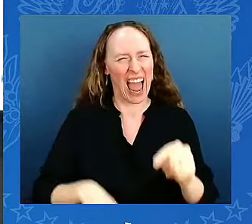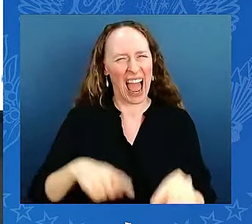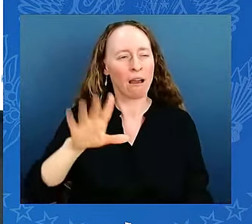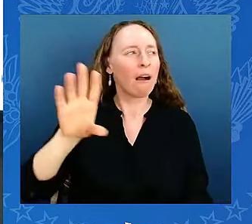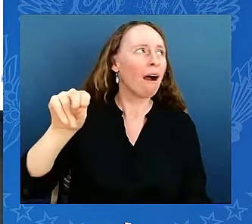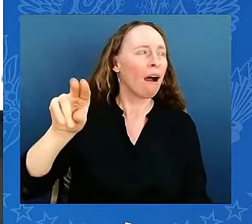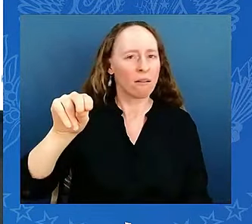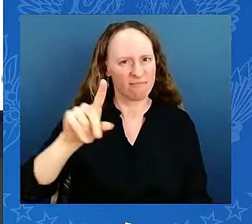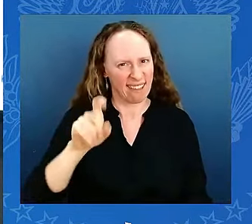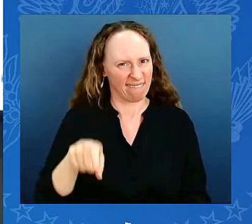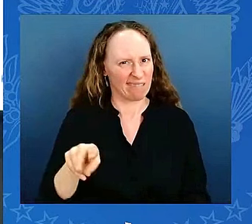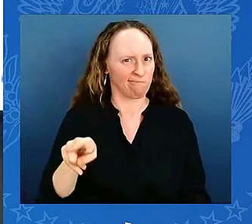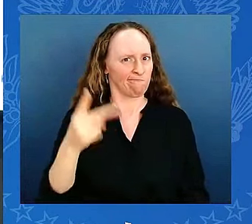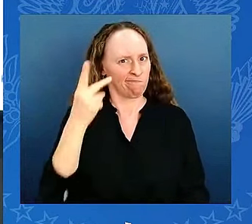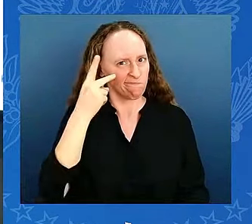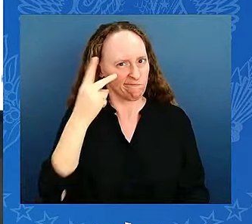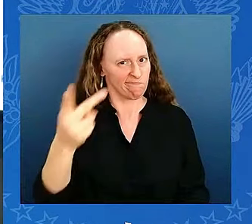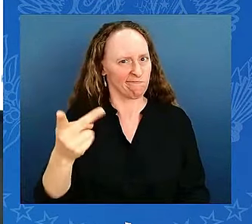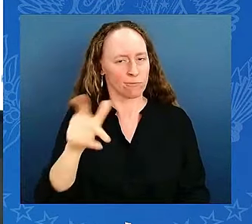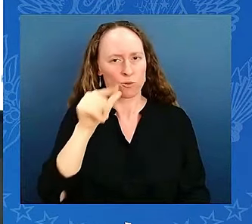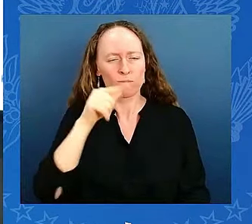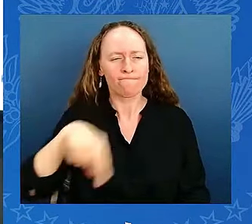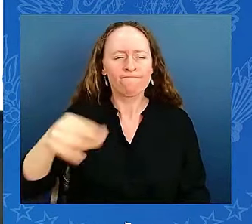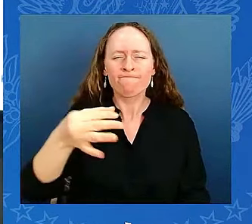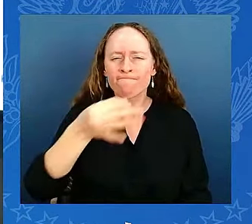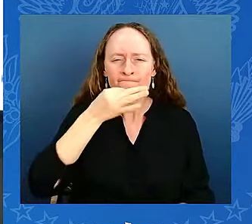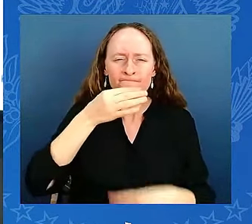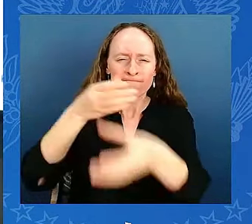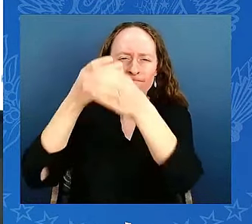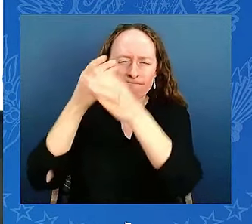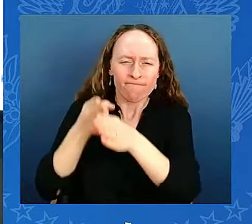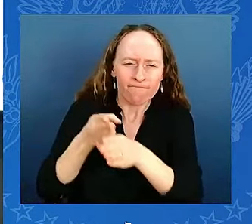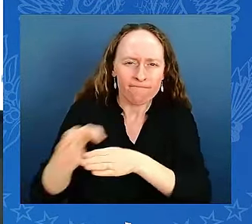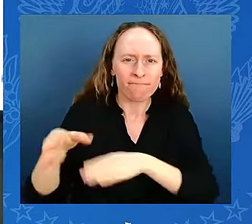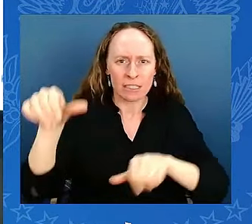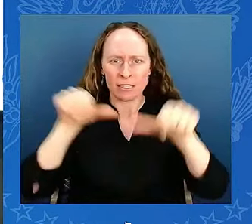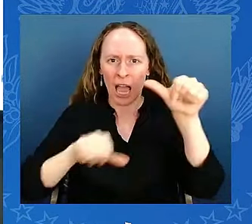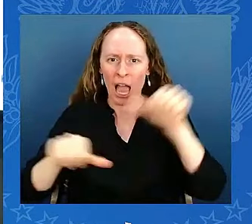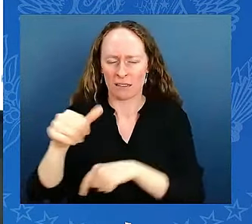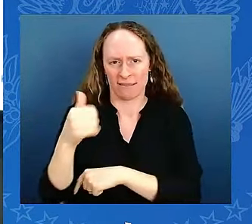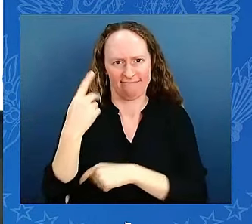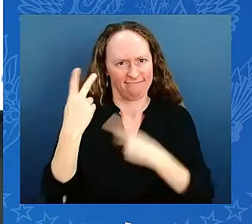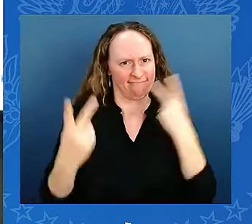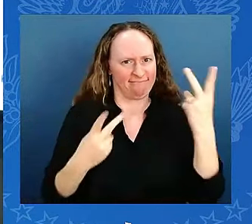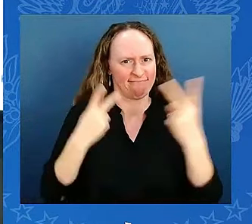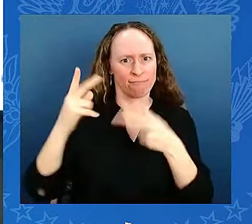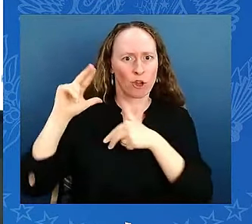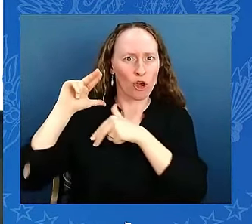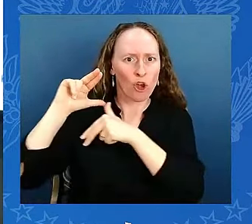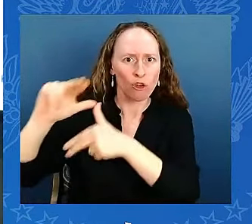oceans powering more intense rains, storms like Helene are getting stronger and stronger.